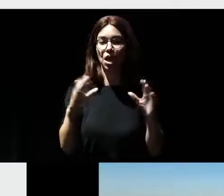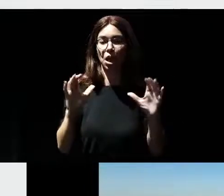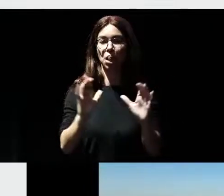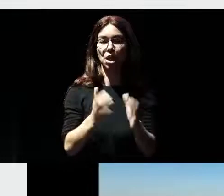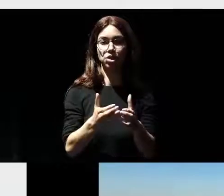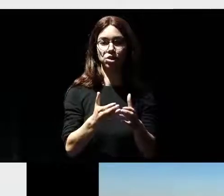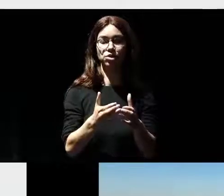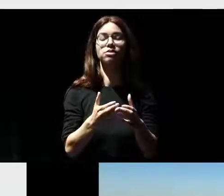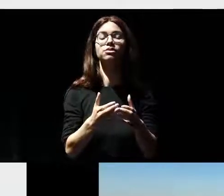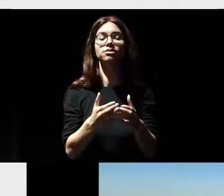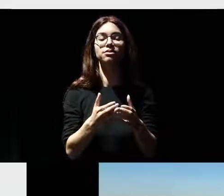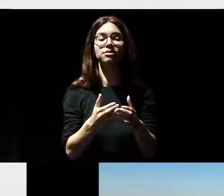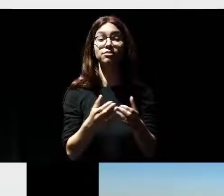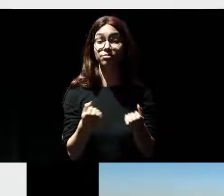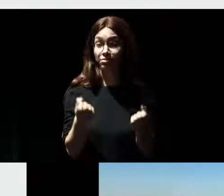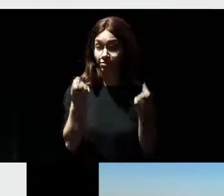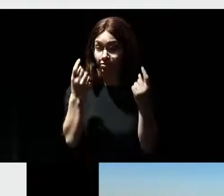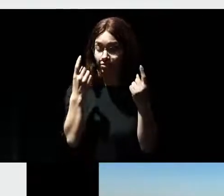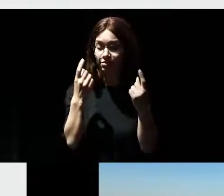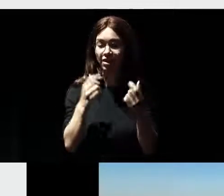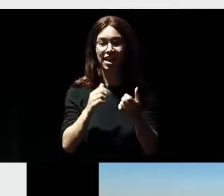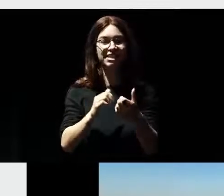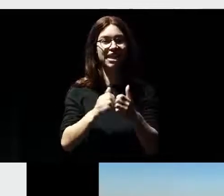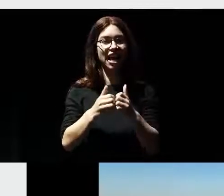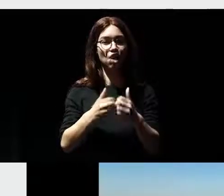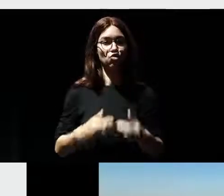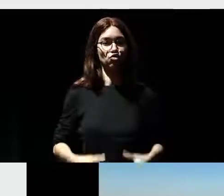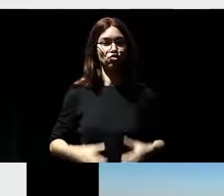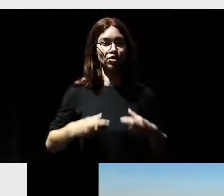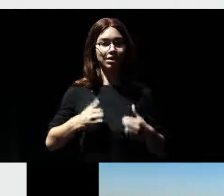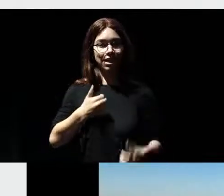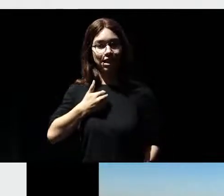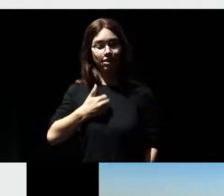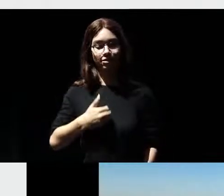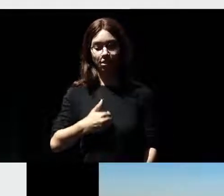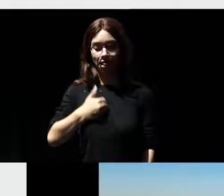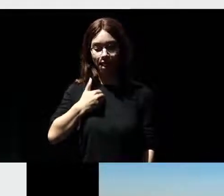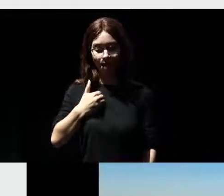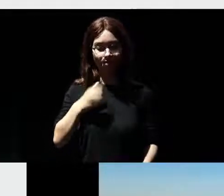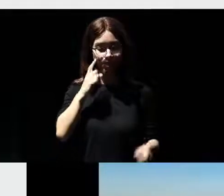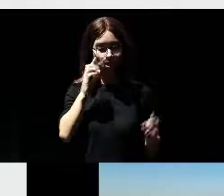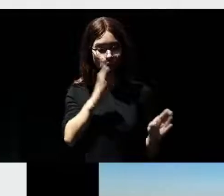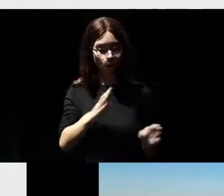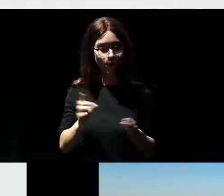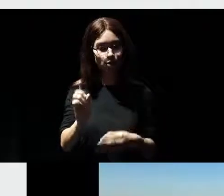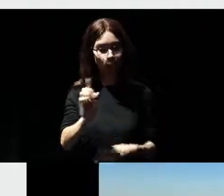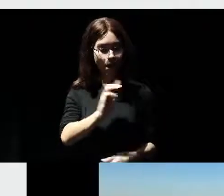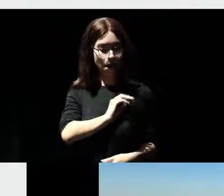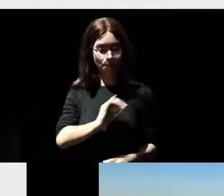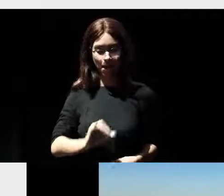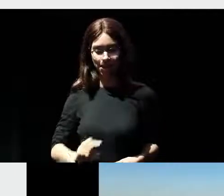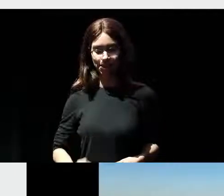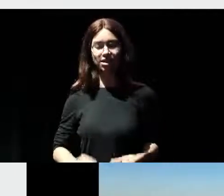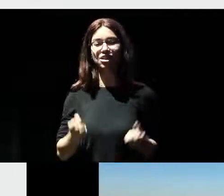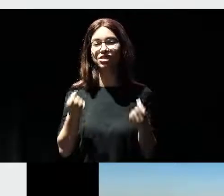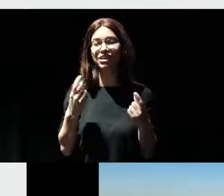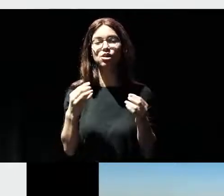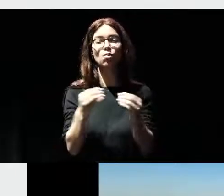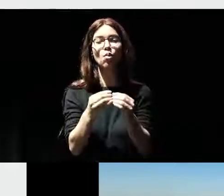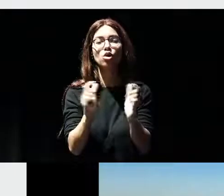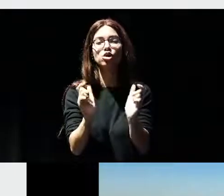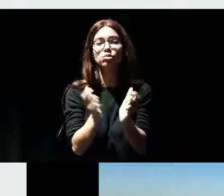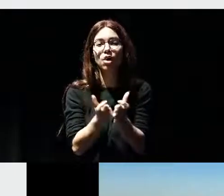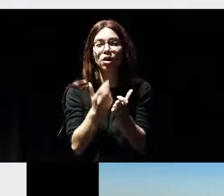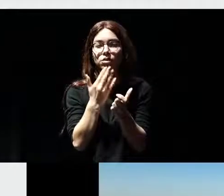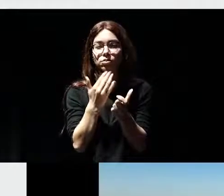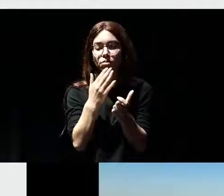clusters. And it's the way that residential life is organized at MIT. There are smaller cluster